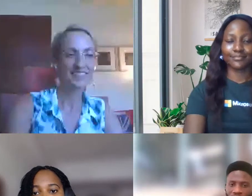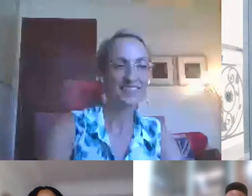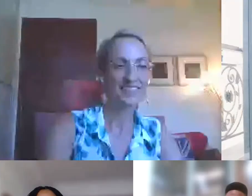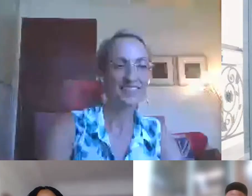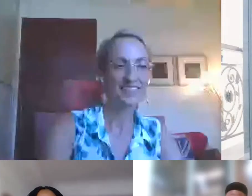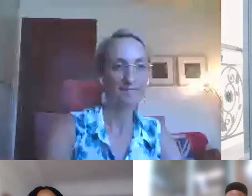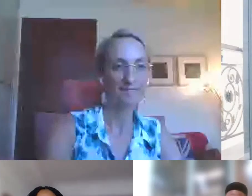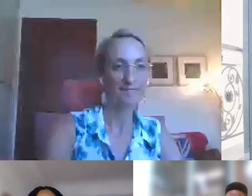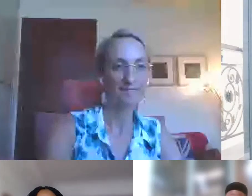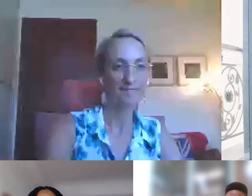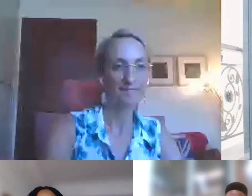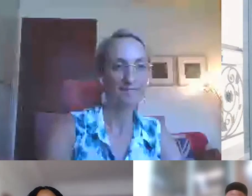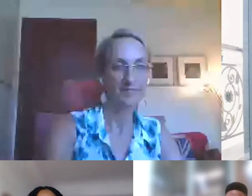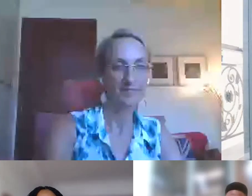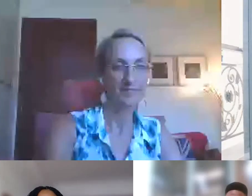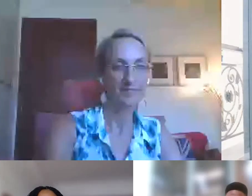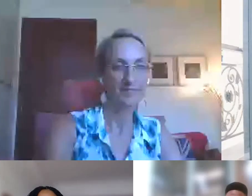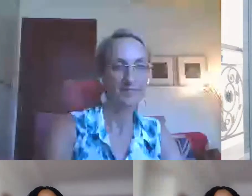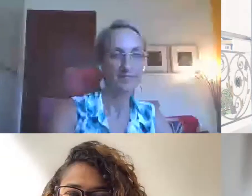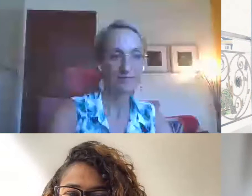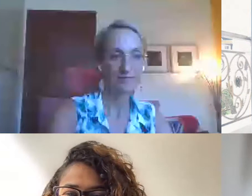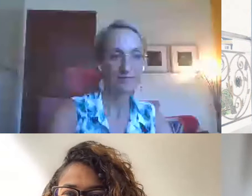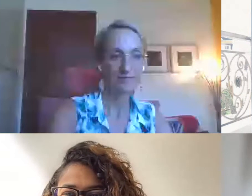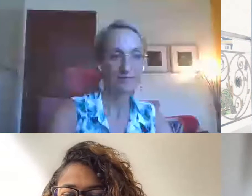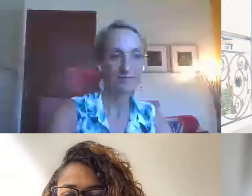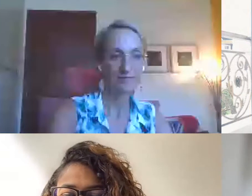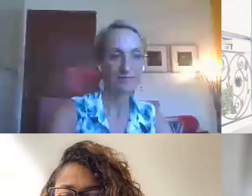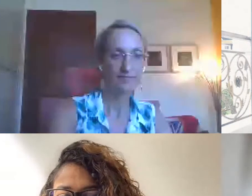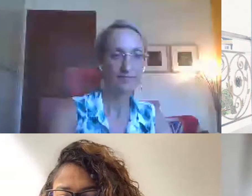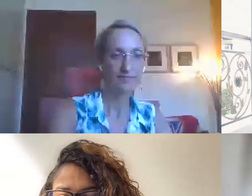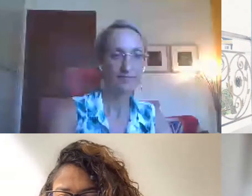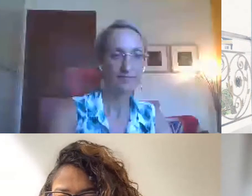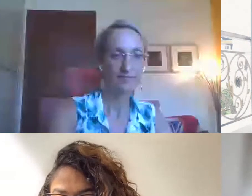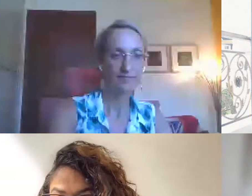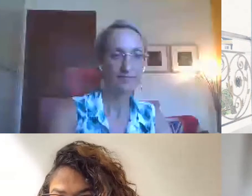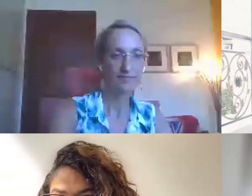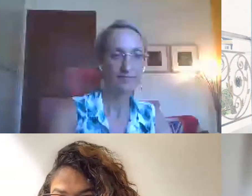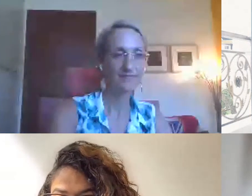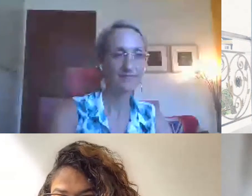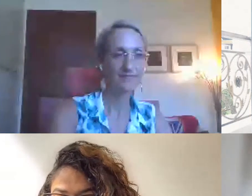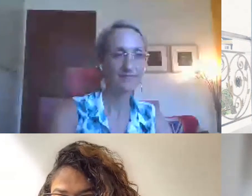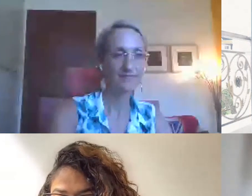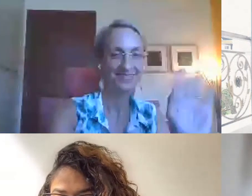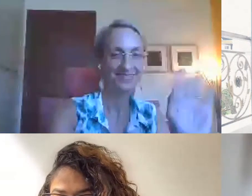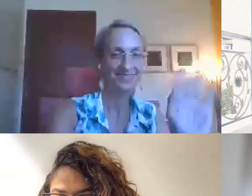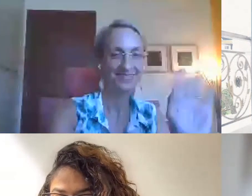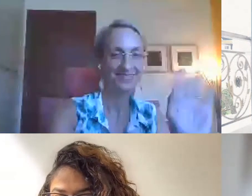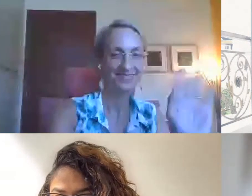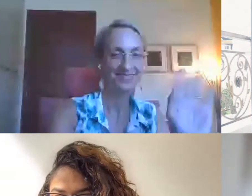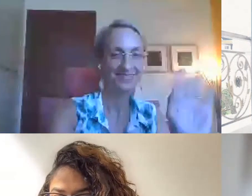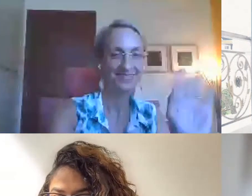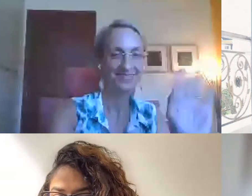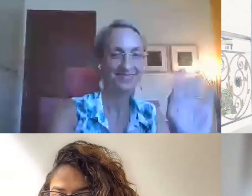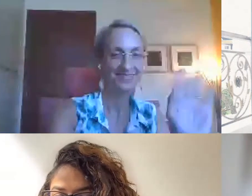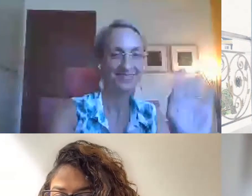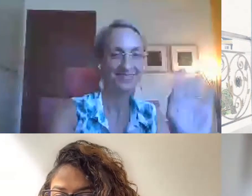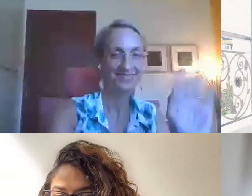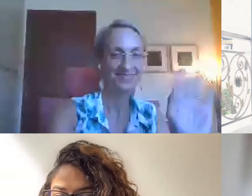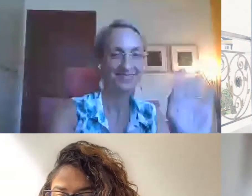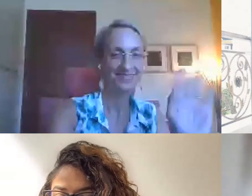insurmountable damage to critical infrastructure and to people. But the fantastic opportunity for all of you today is you can actually be part of